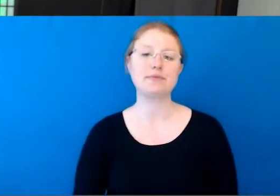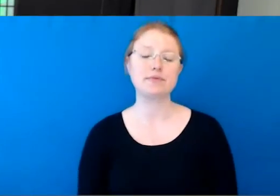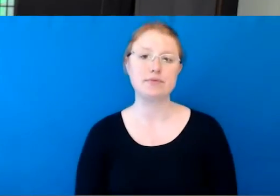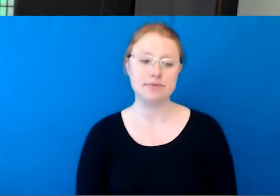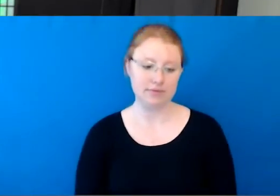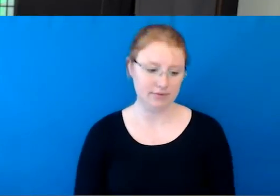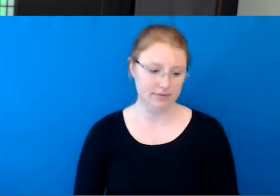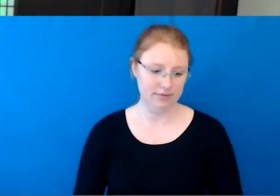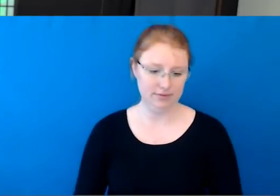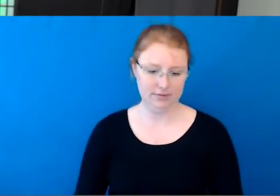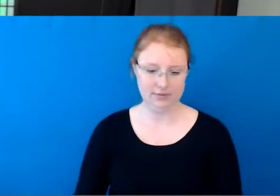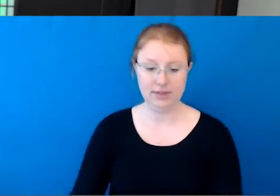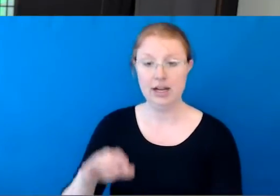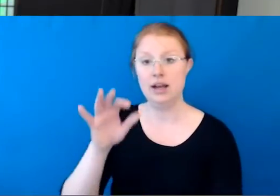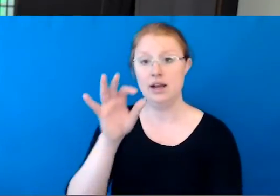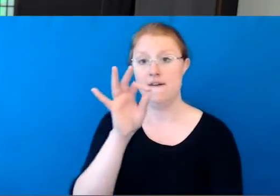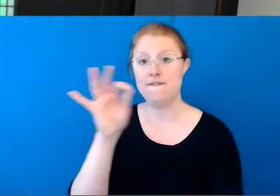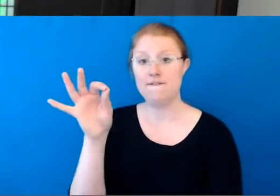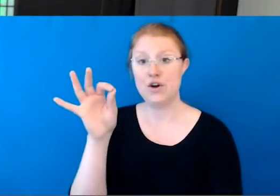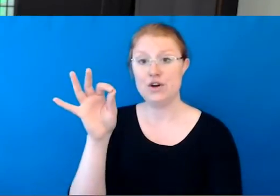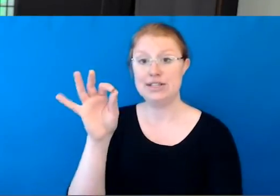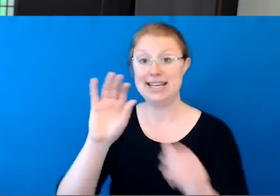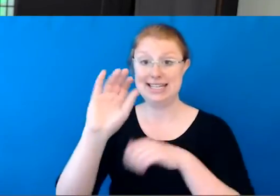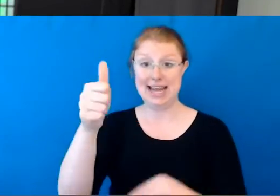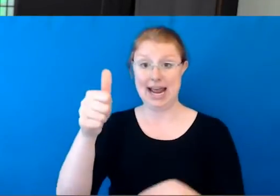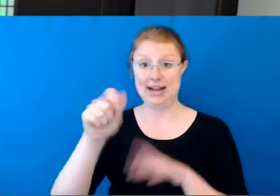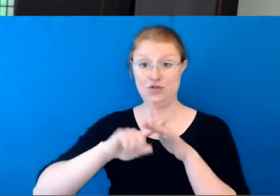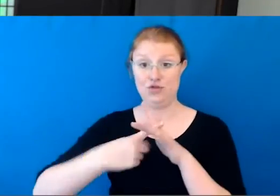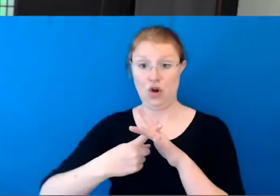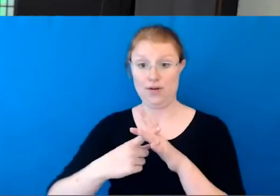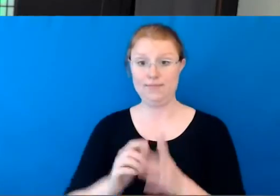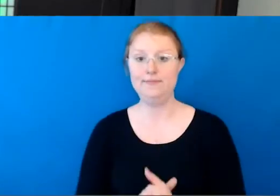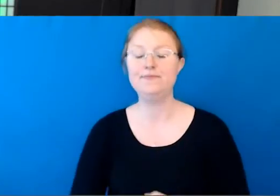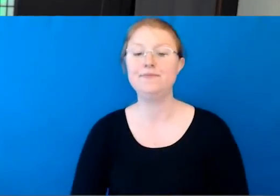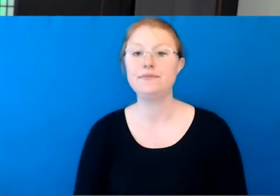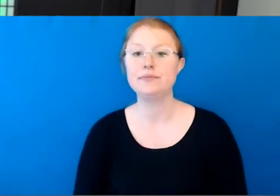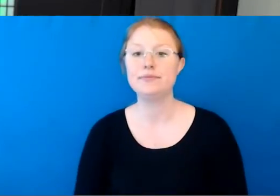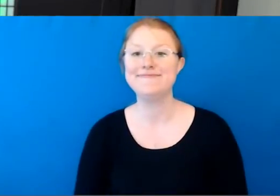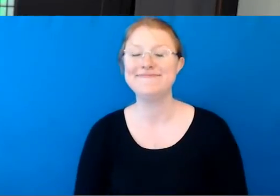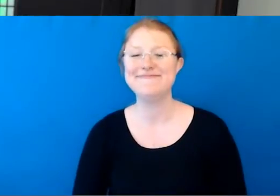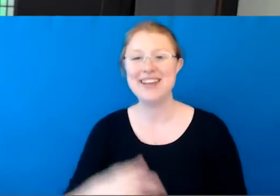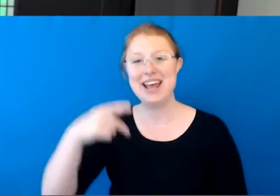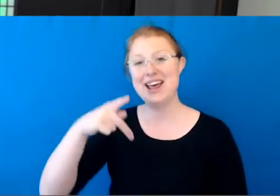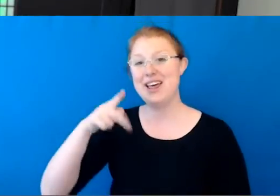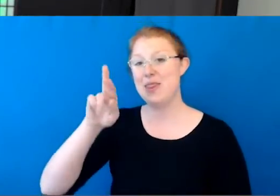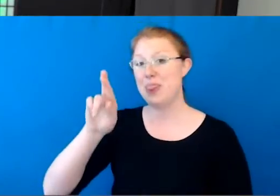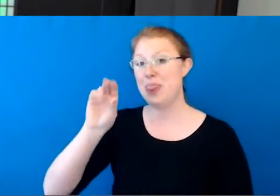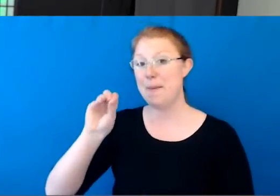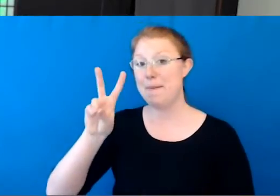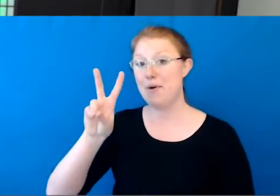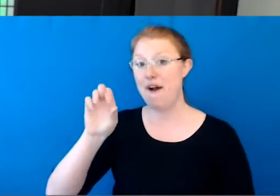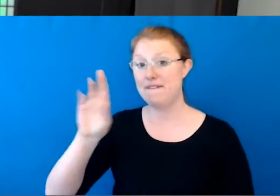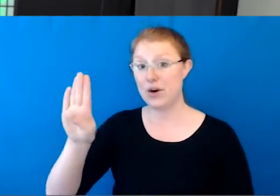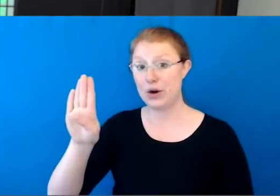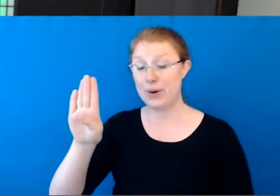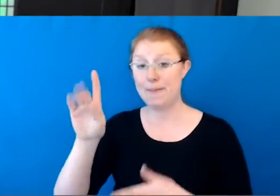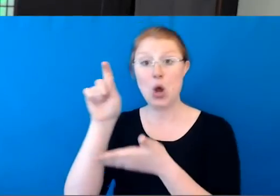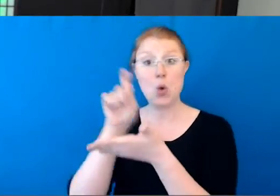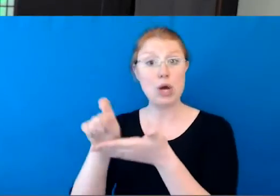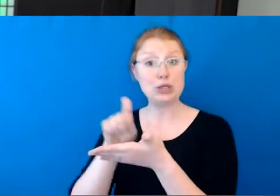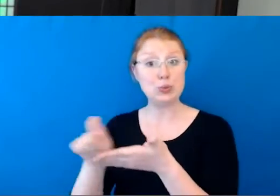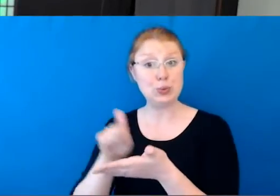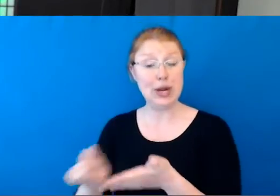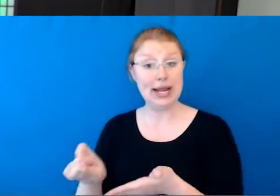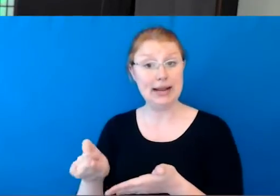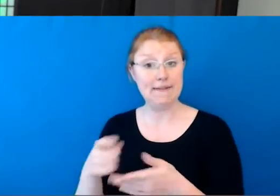with verse 10. This is a proverb that was written by a